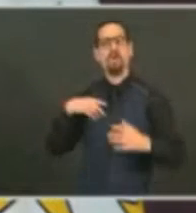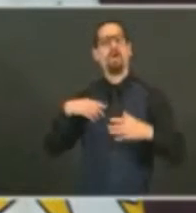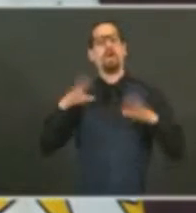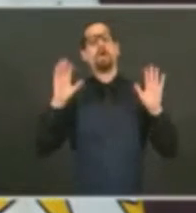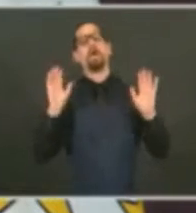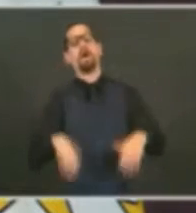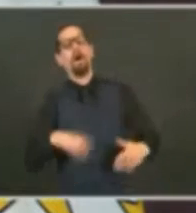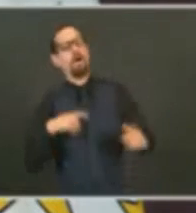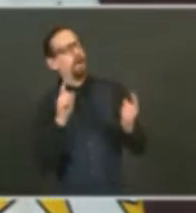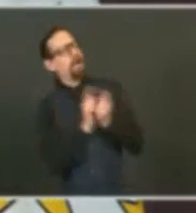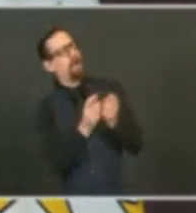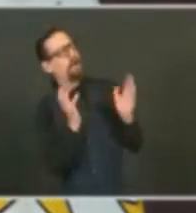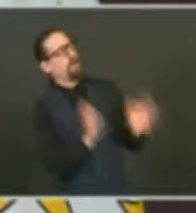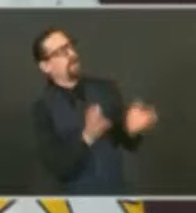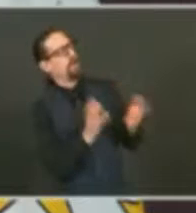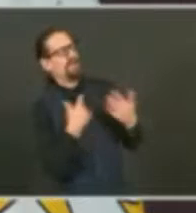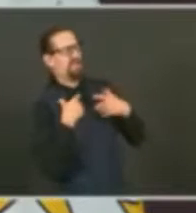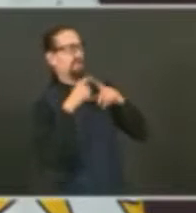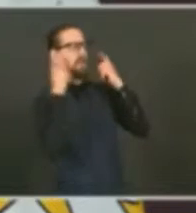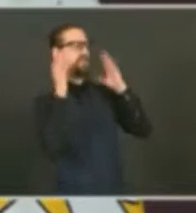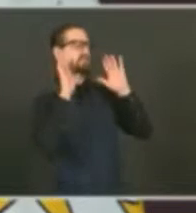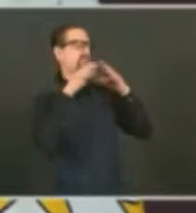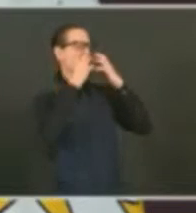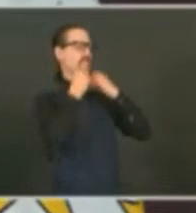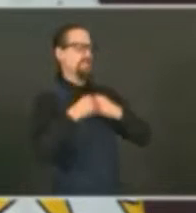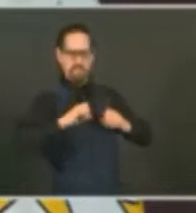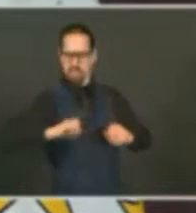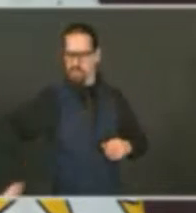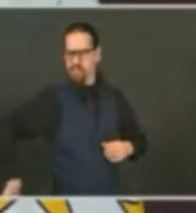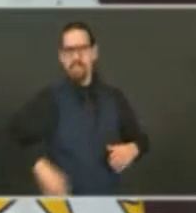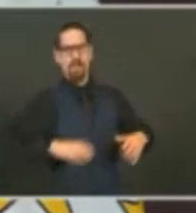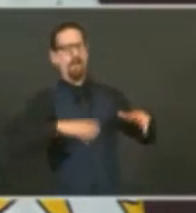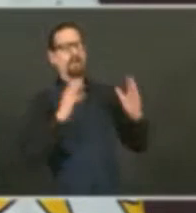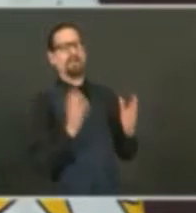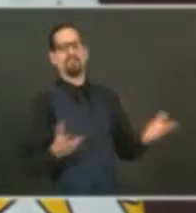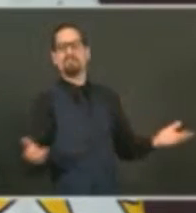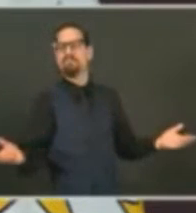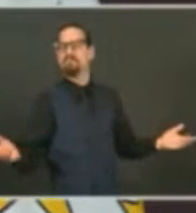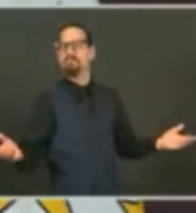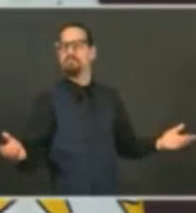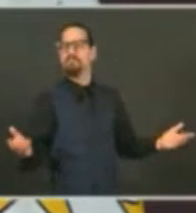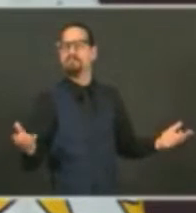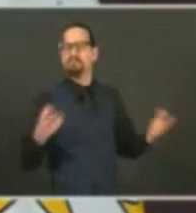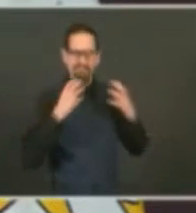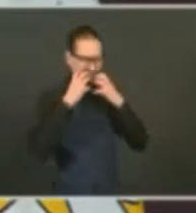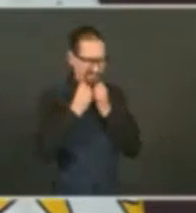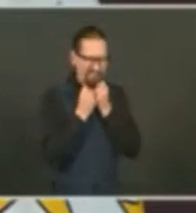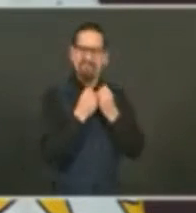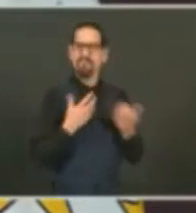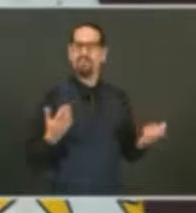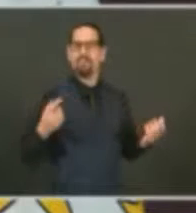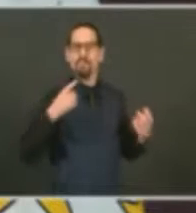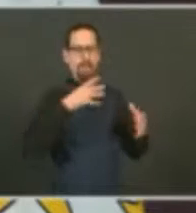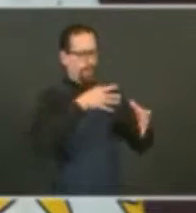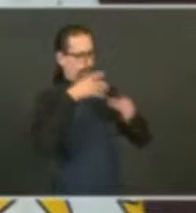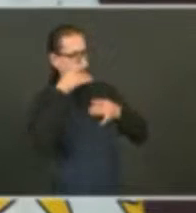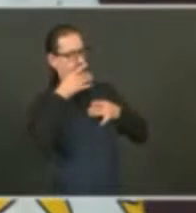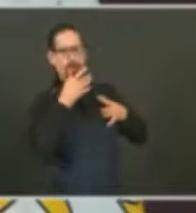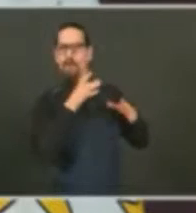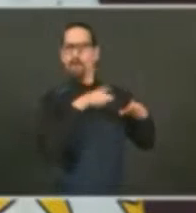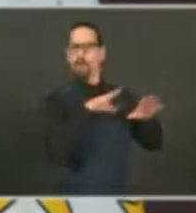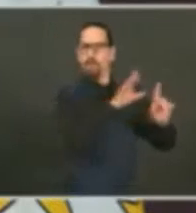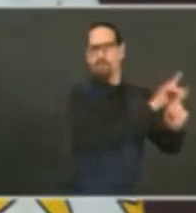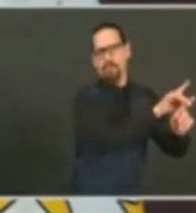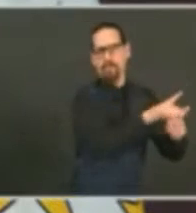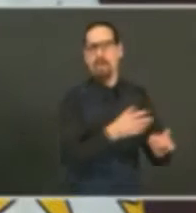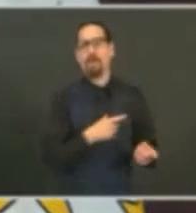yourself, your loved ones, and everyone else around you in serious danger. We really want to make